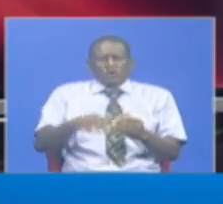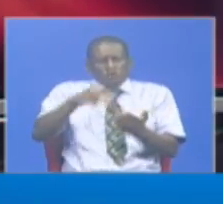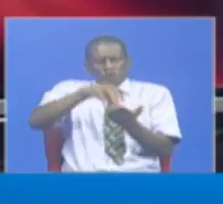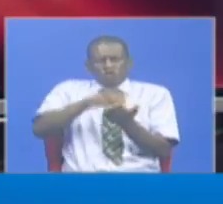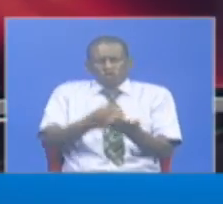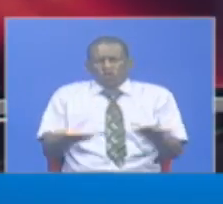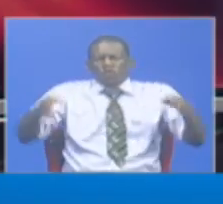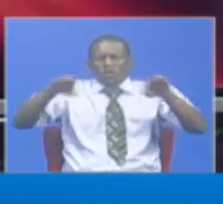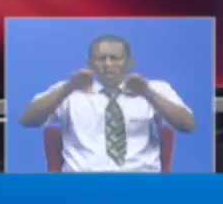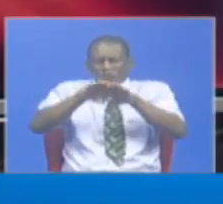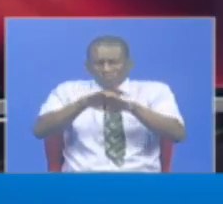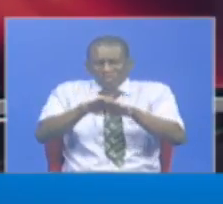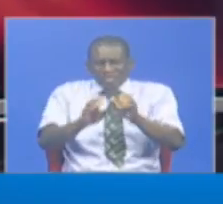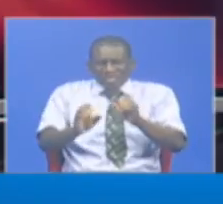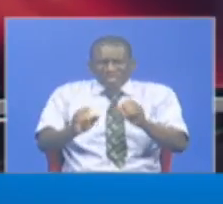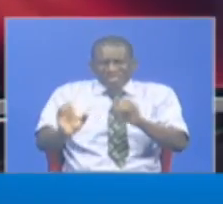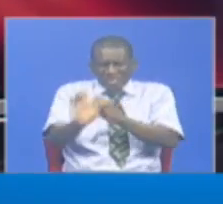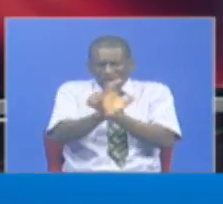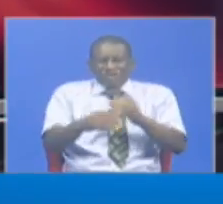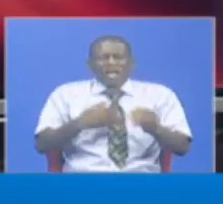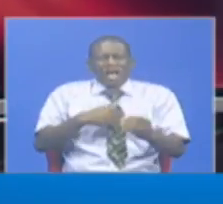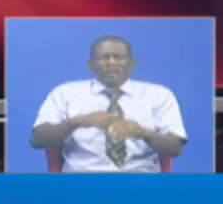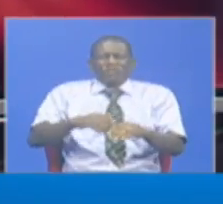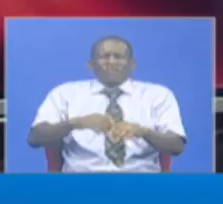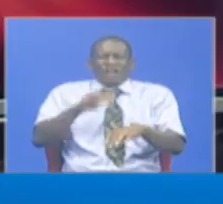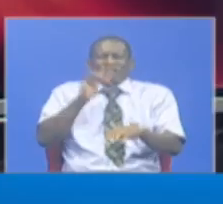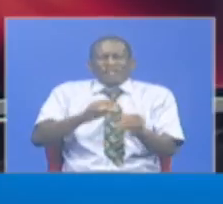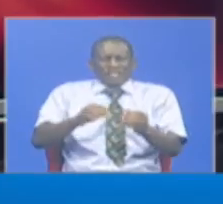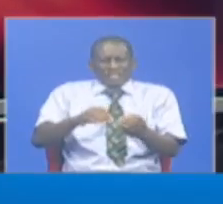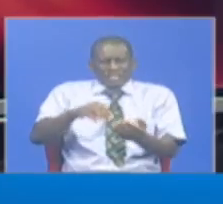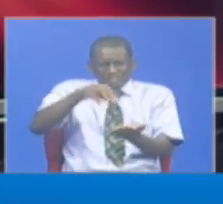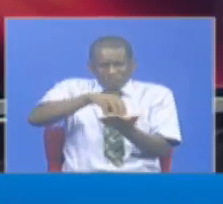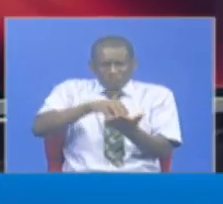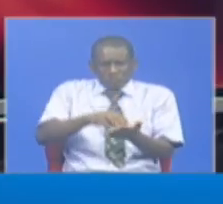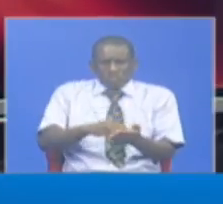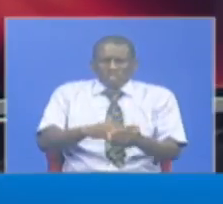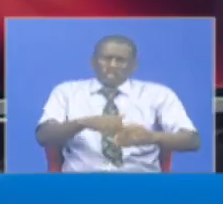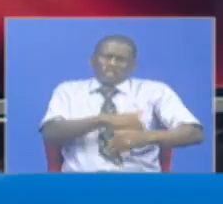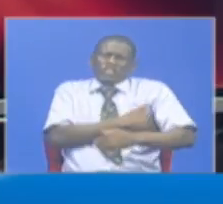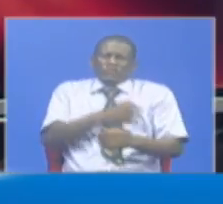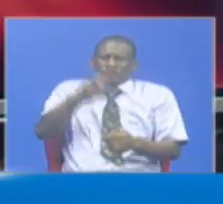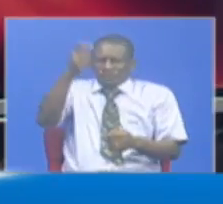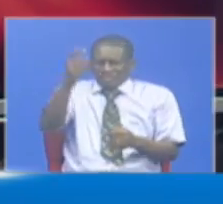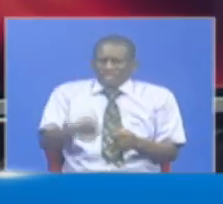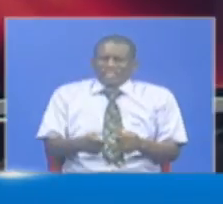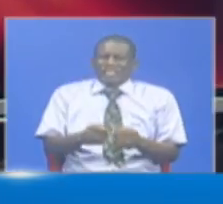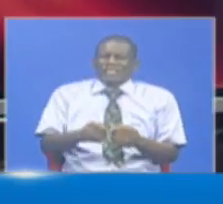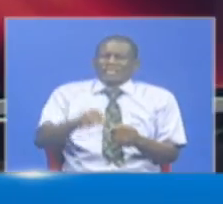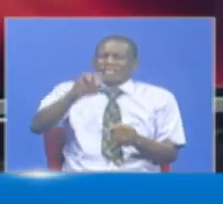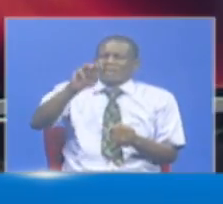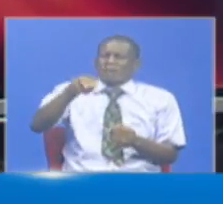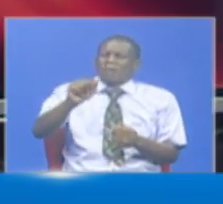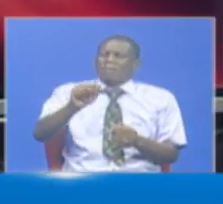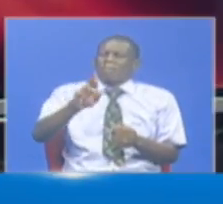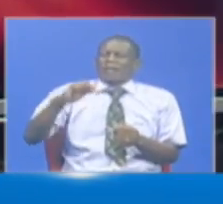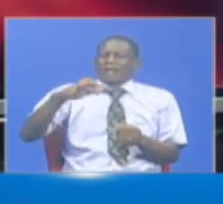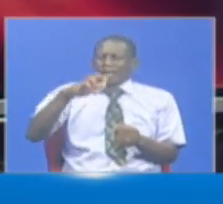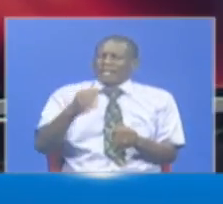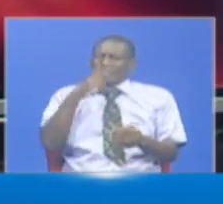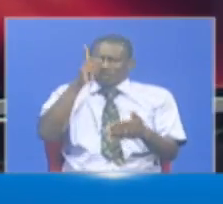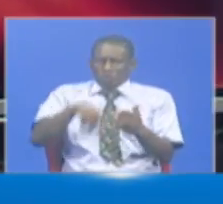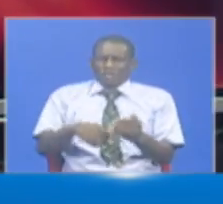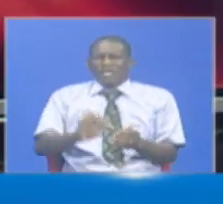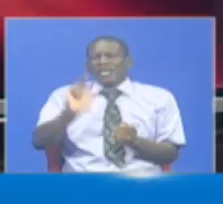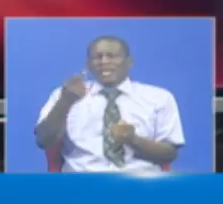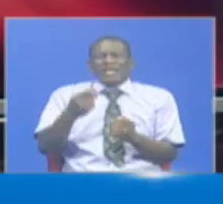also exacerbated the whole scenario. Chief Justice David Maraga recently, through a press briefing, confirmed that Kenya is experiencing a spike